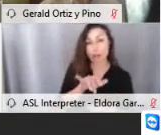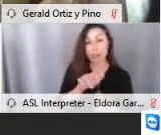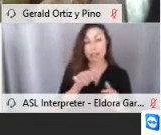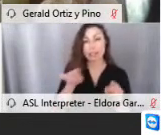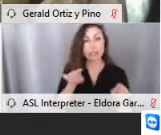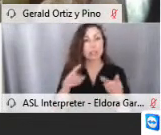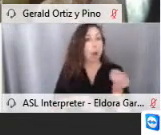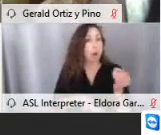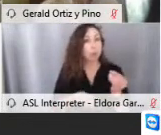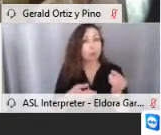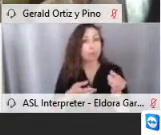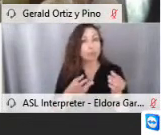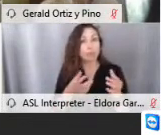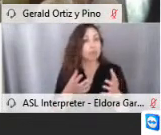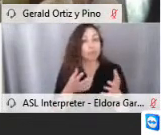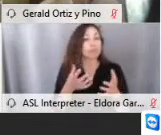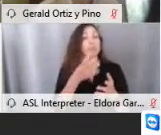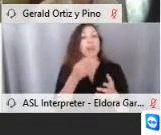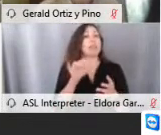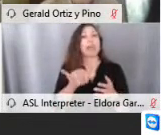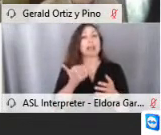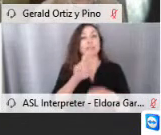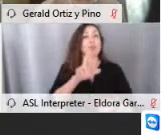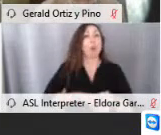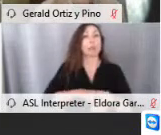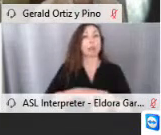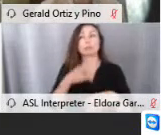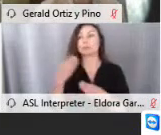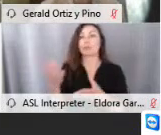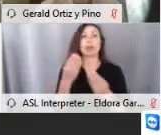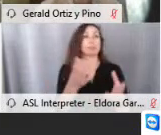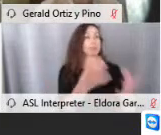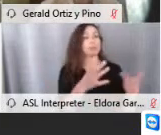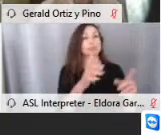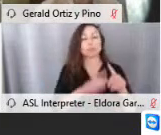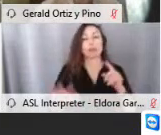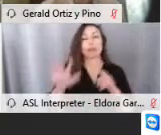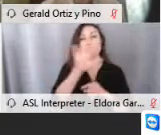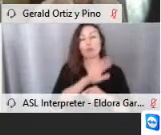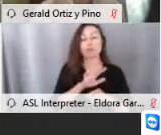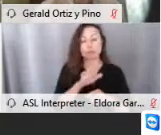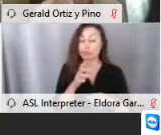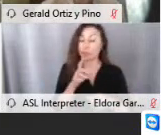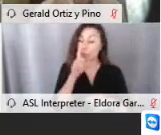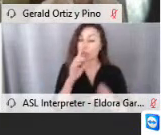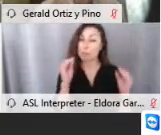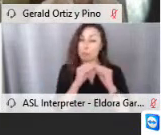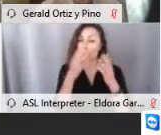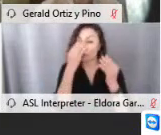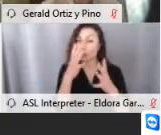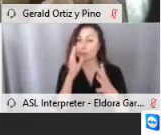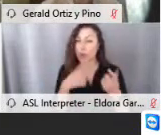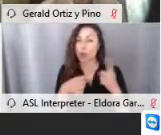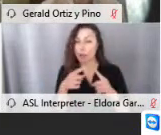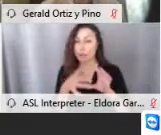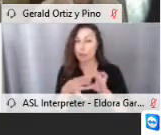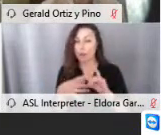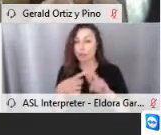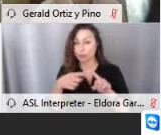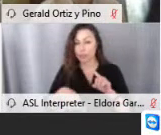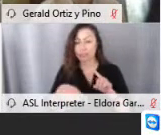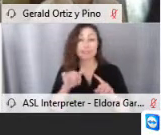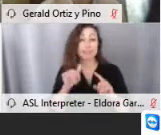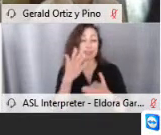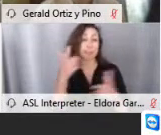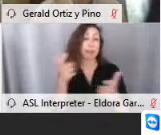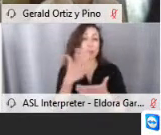without, and that be the norm. So more to come on this. I think this is going to be a big part of our future. We're